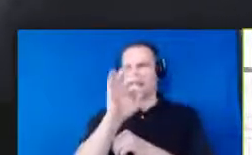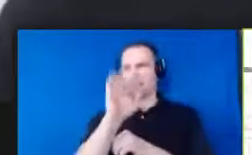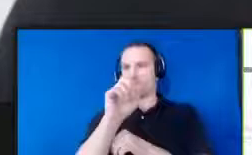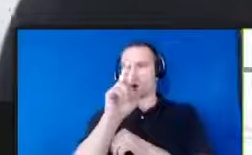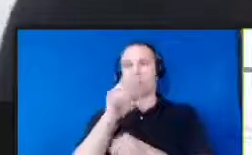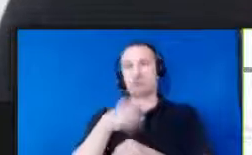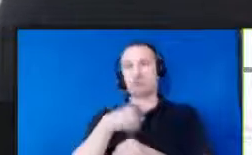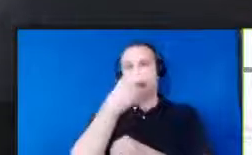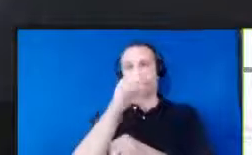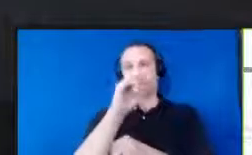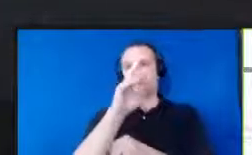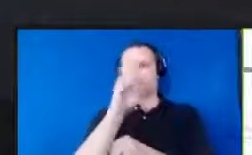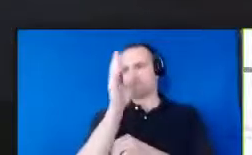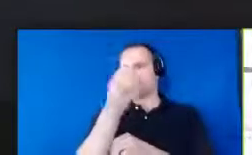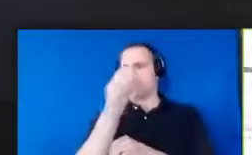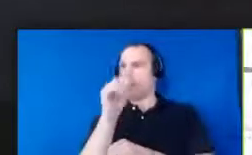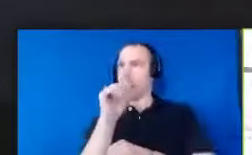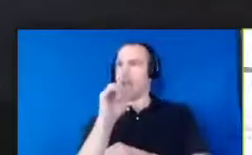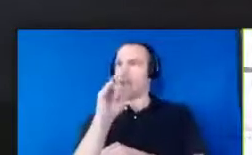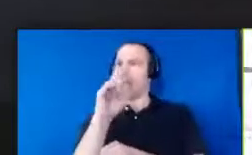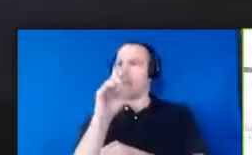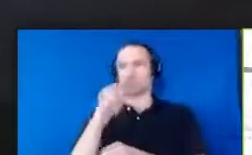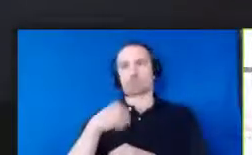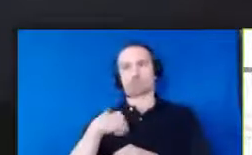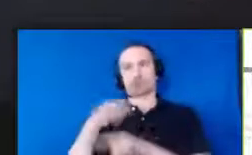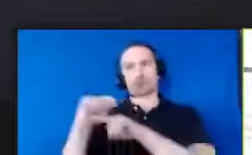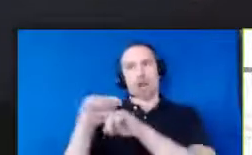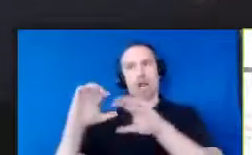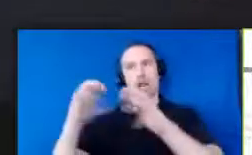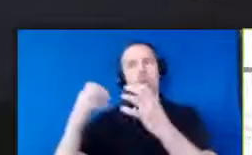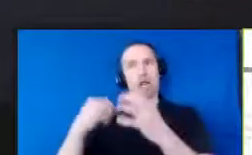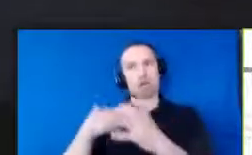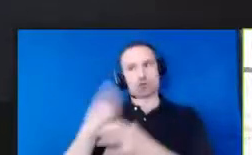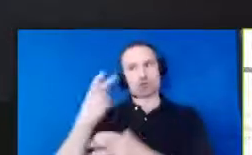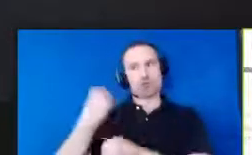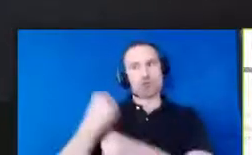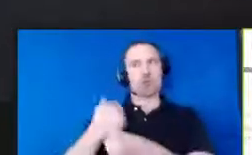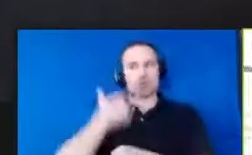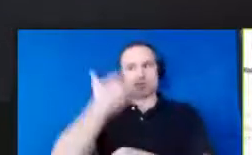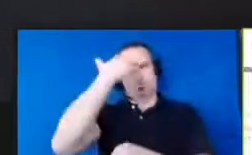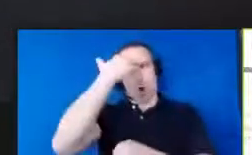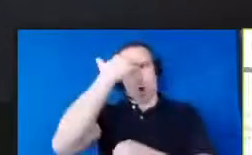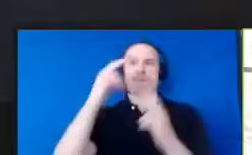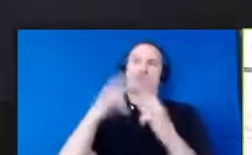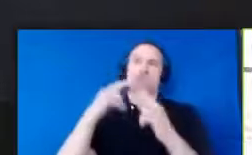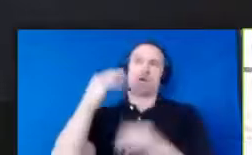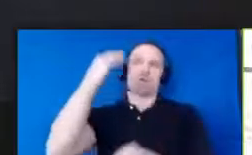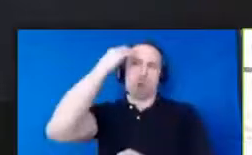so I'm very familiar with the building, the old building. I